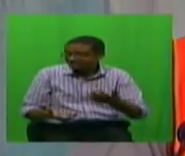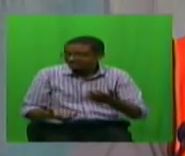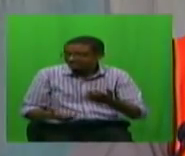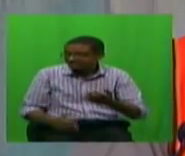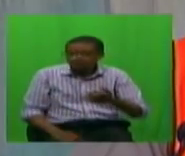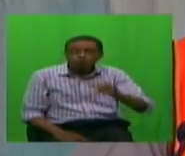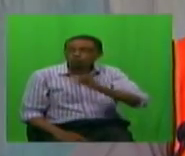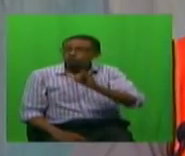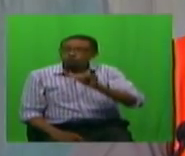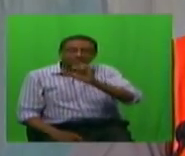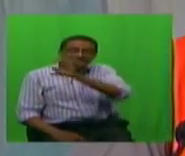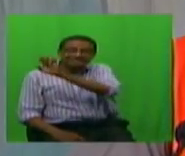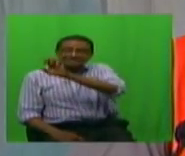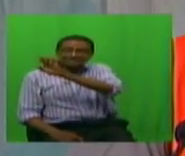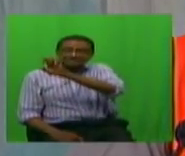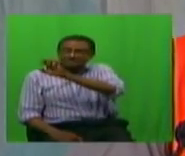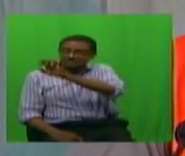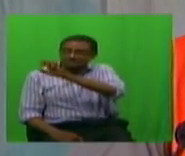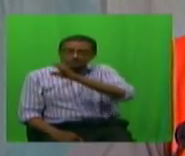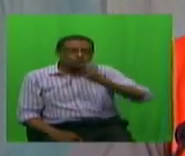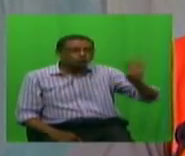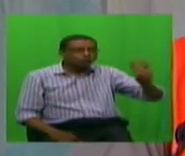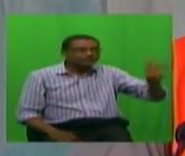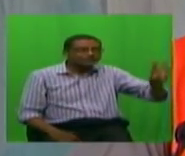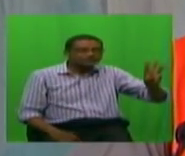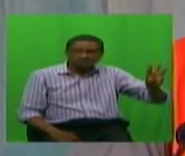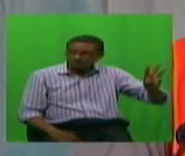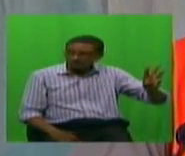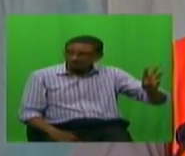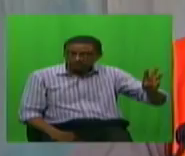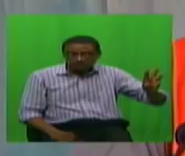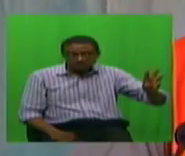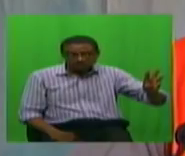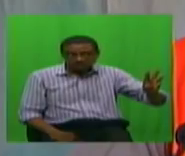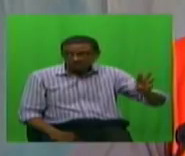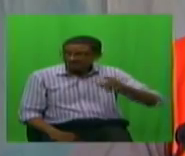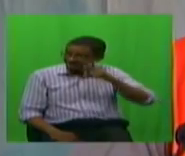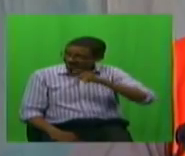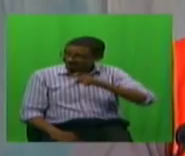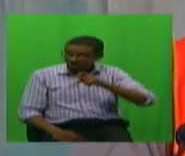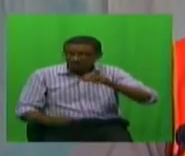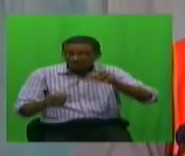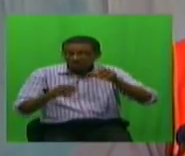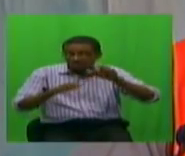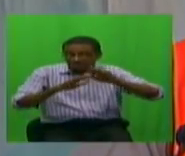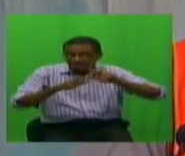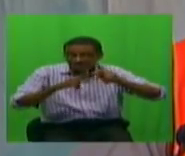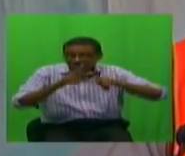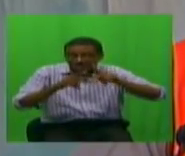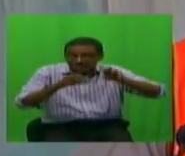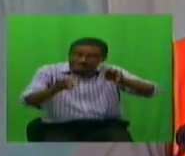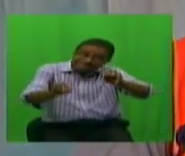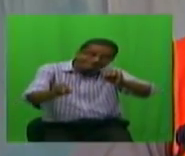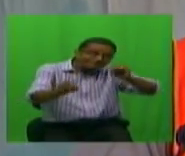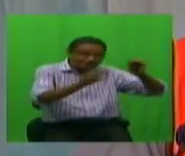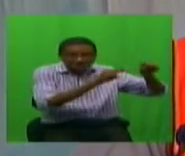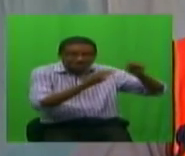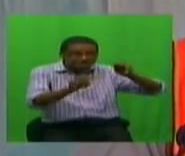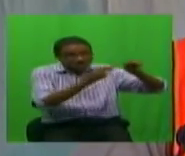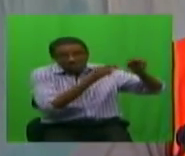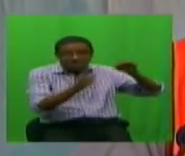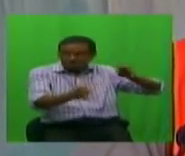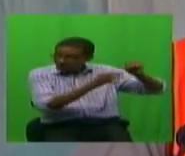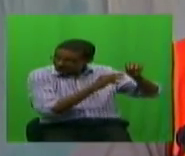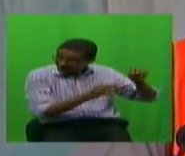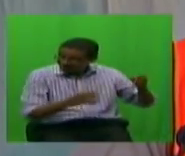will have to remove entire communities. So we do have a challenge there. What we're looking